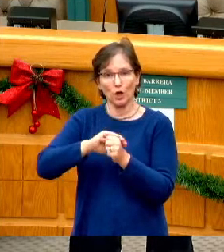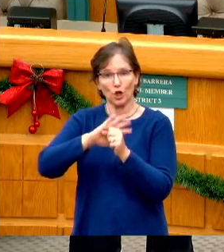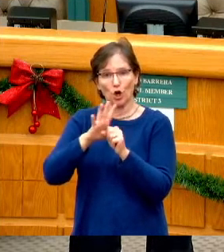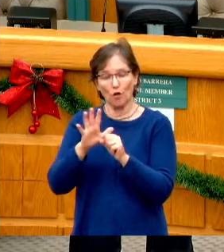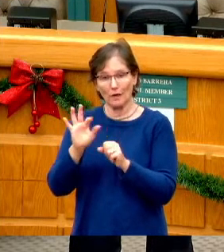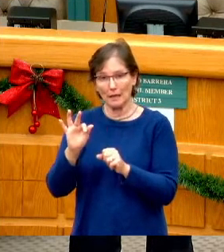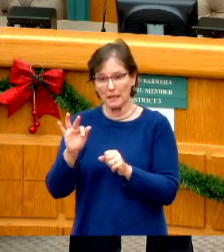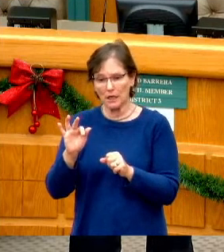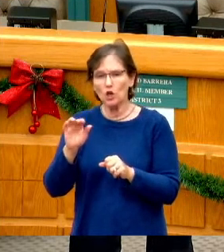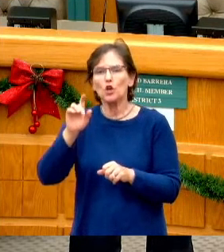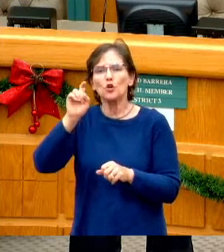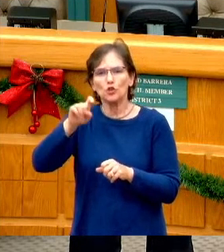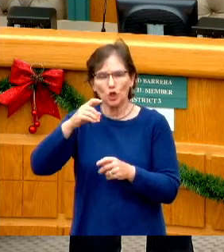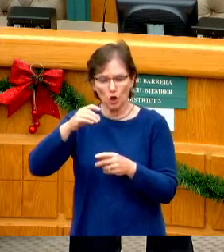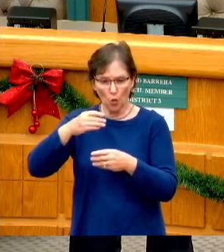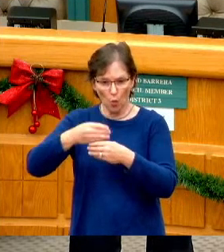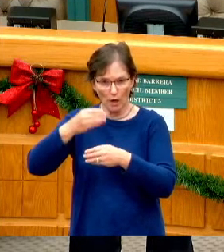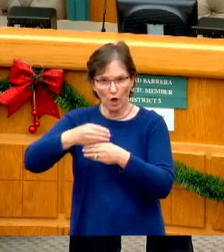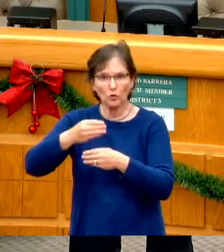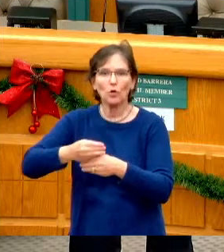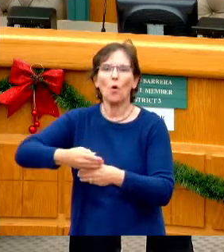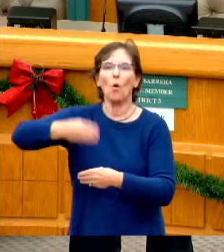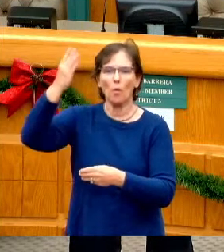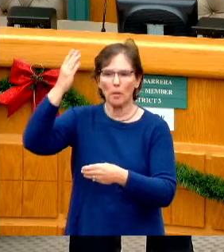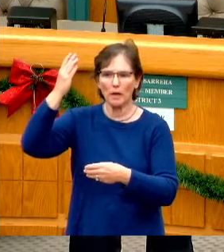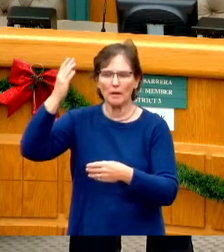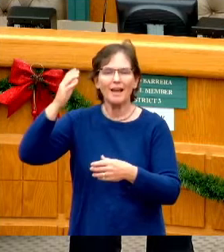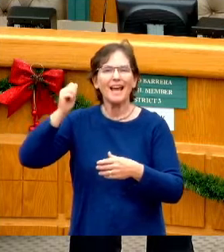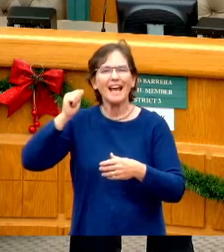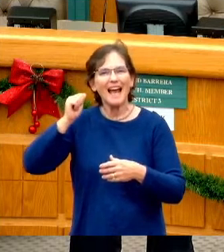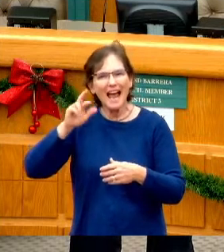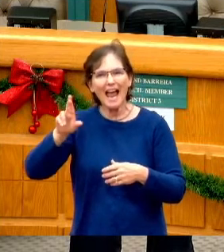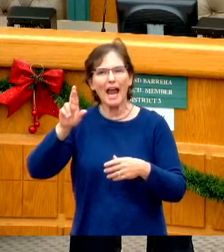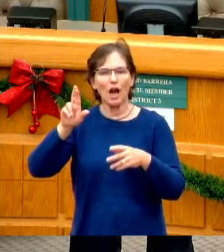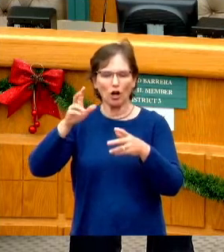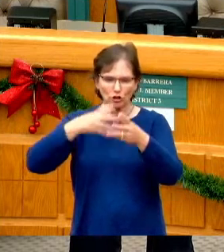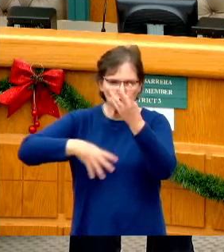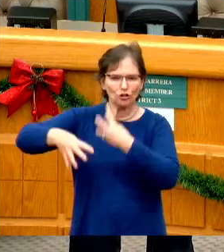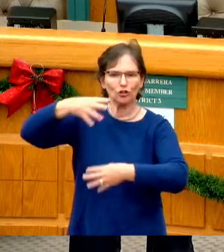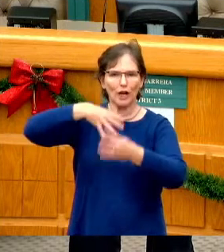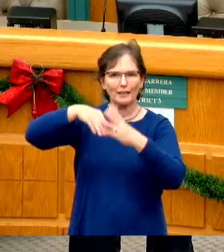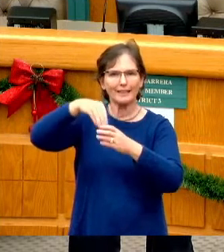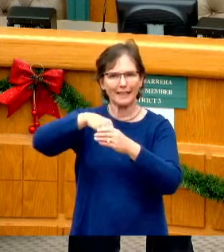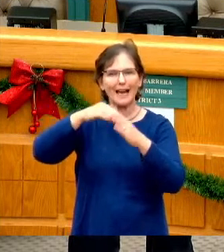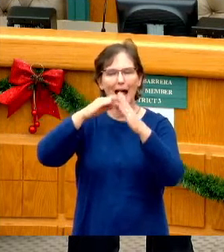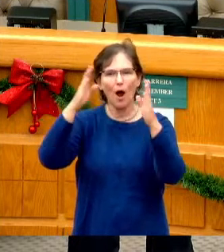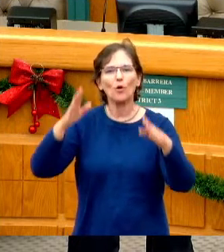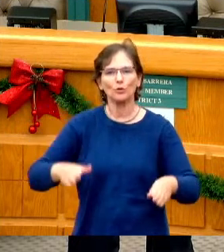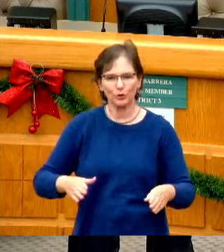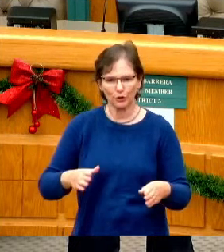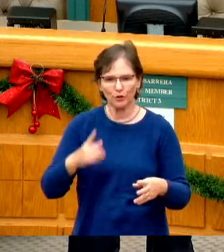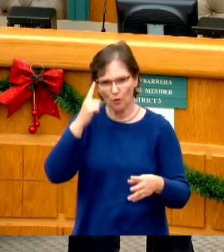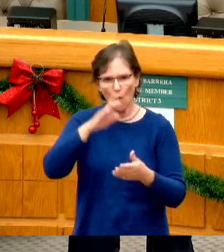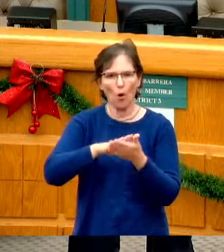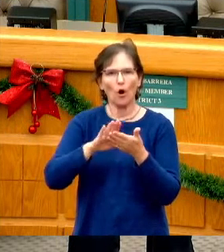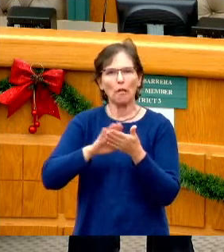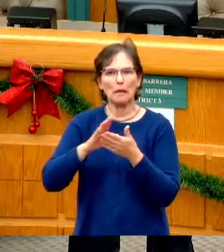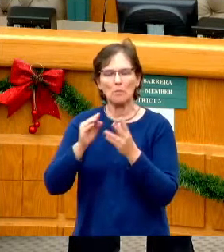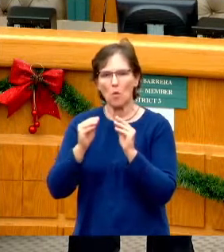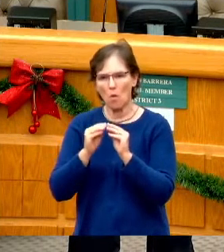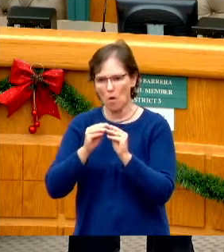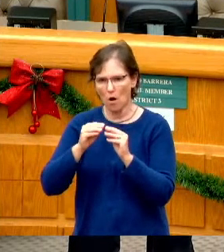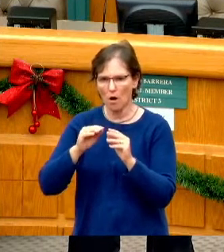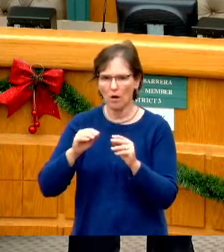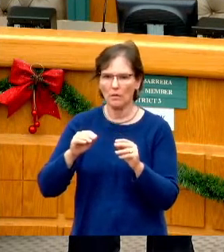some outside air inside, kind of move that air around. And also just do your best to stay